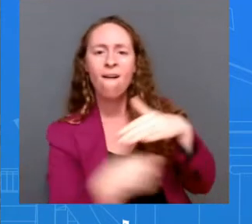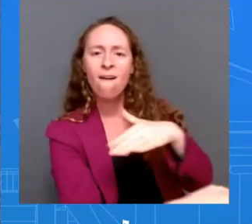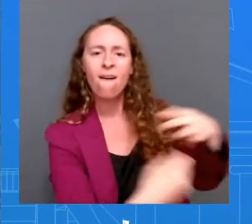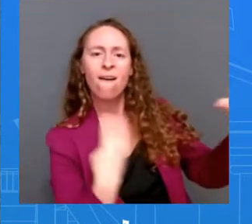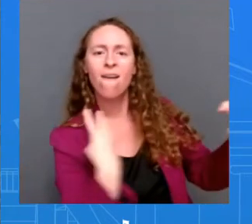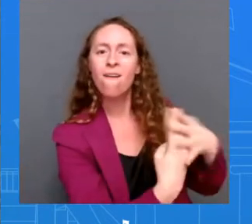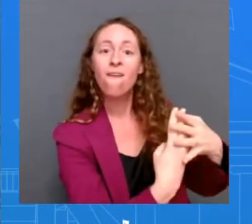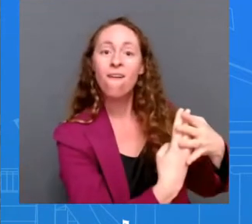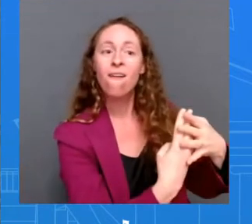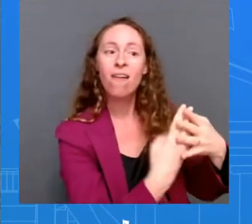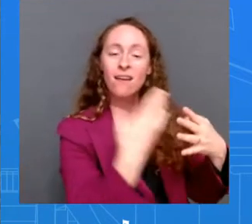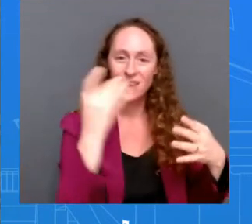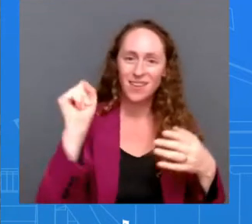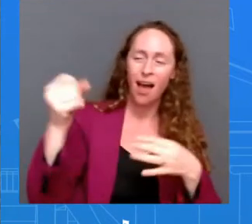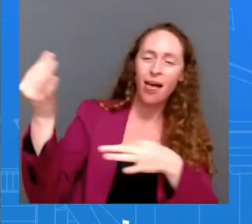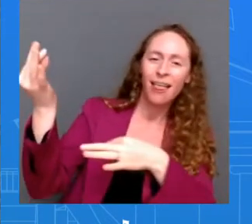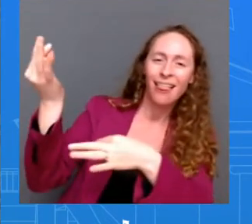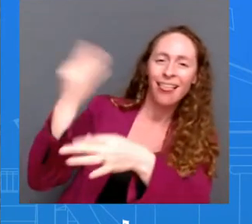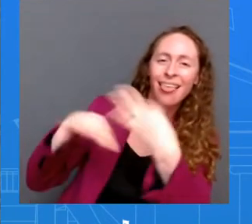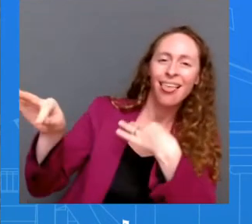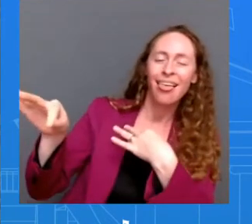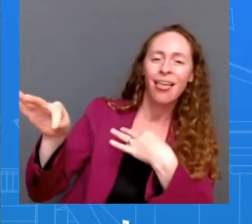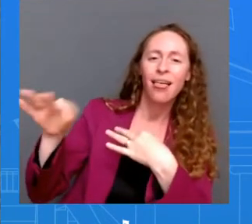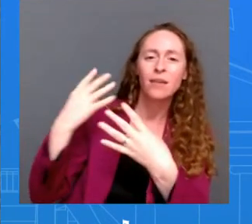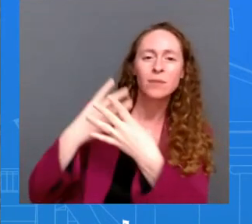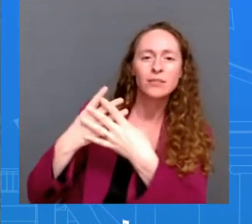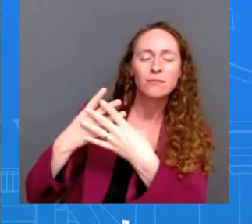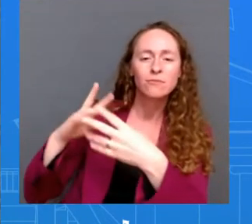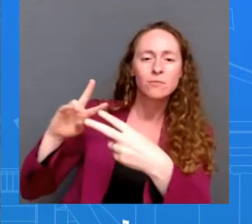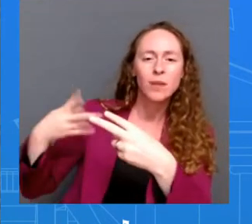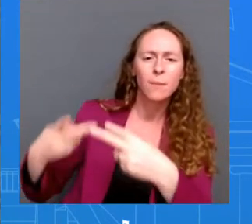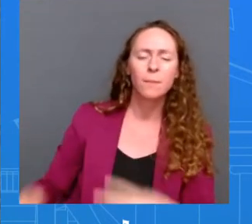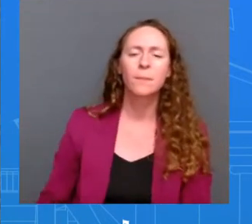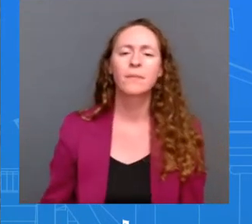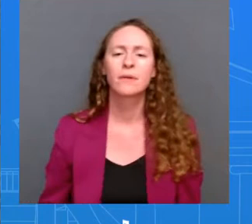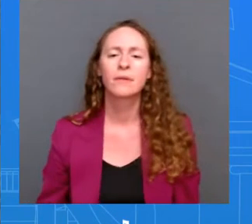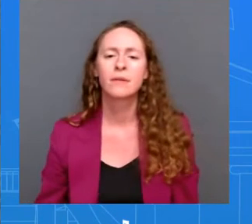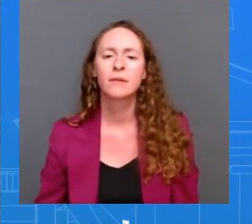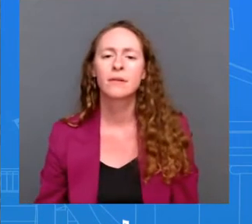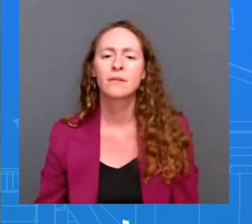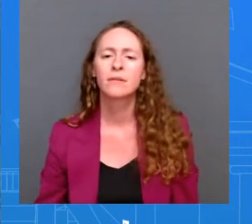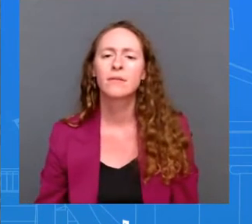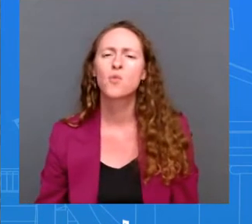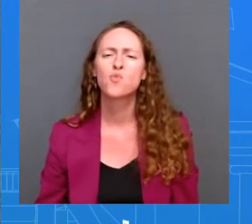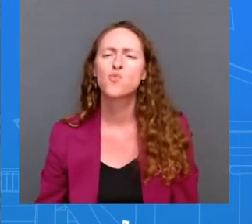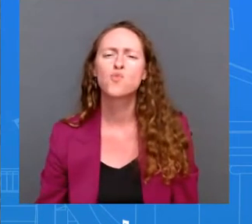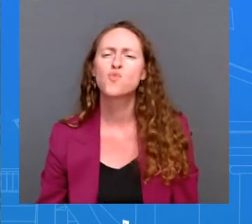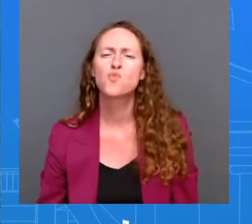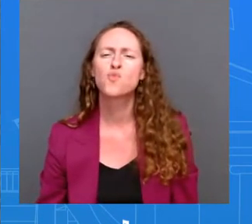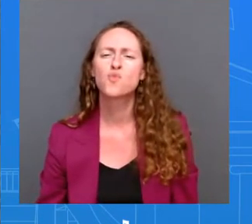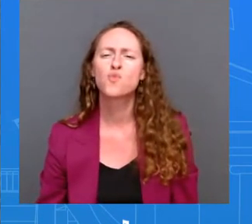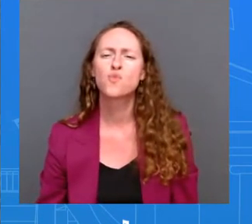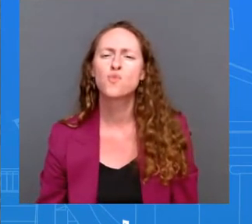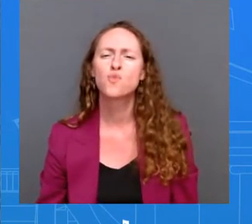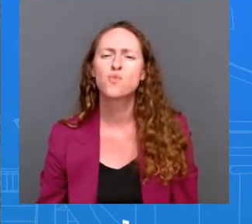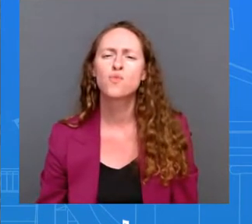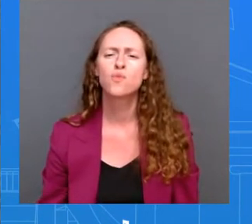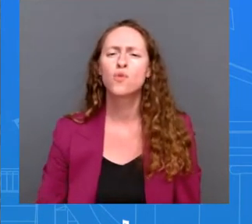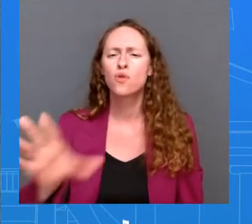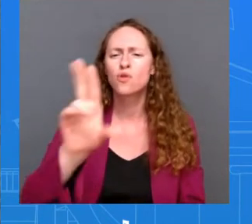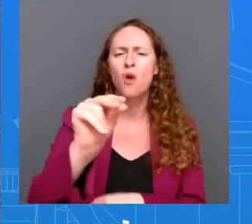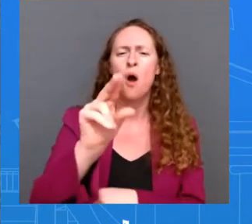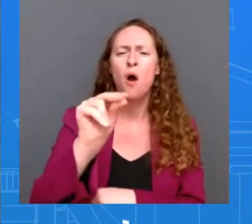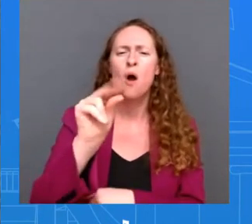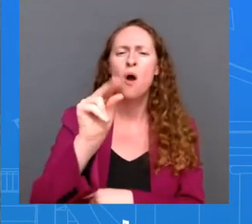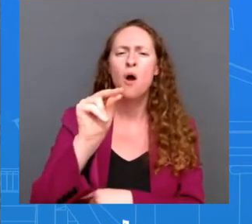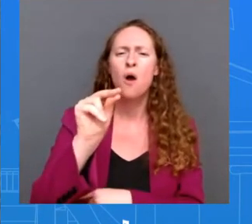make the decision to make it public lightly. I mean, it's not the kind of thing that you typically do. But what was happening in her case a week